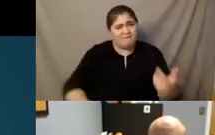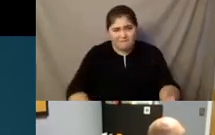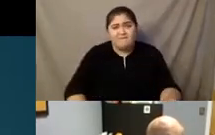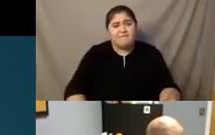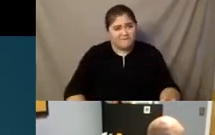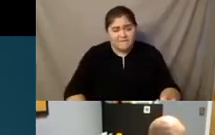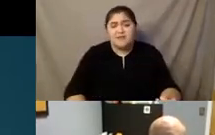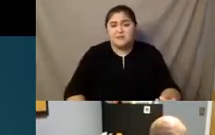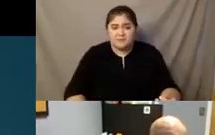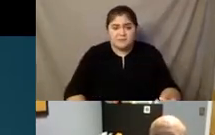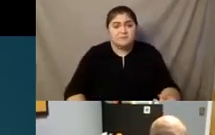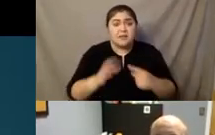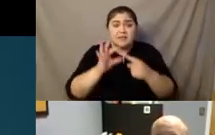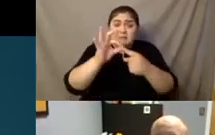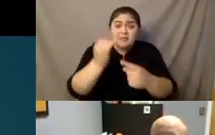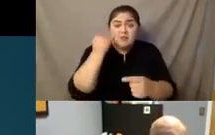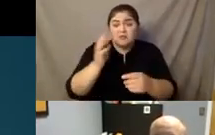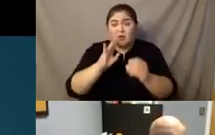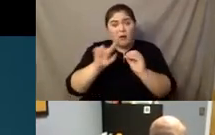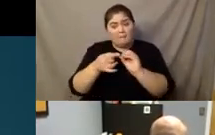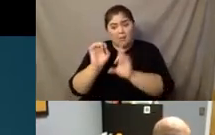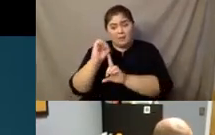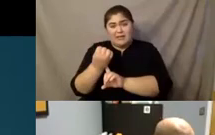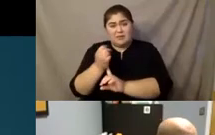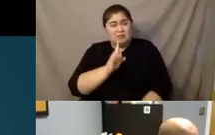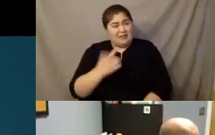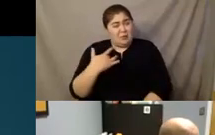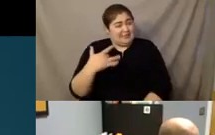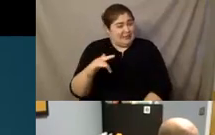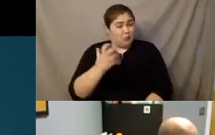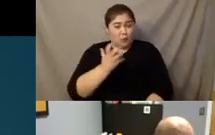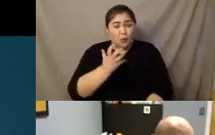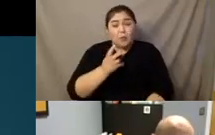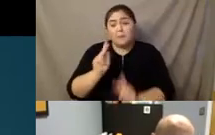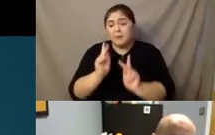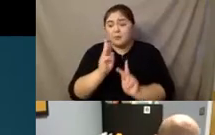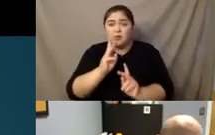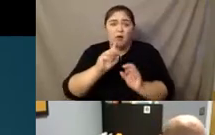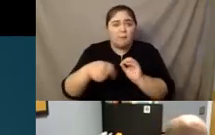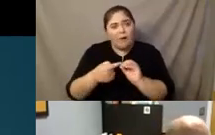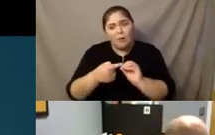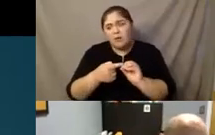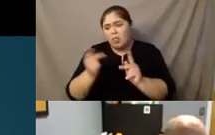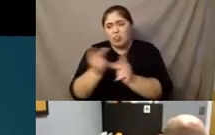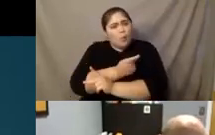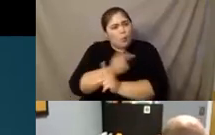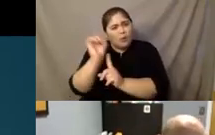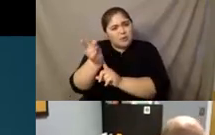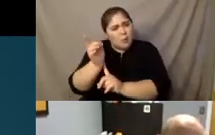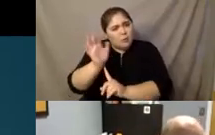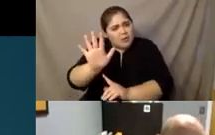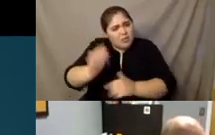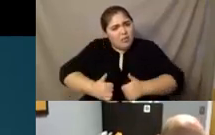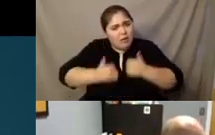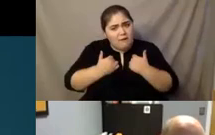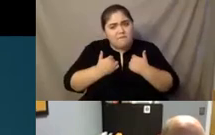without, especially when you're talking about cases that are very sensitive and people are talking about the worst moments of their lives or